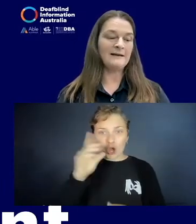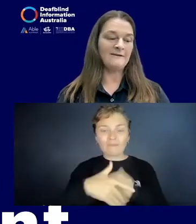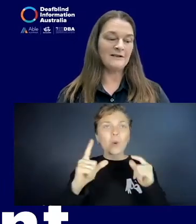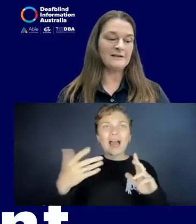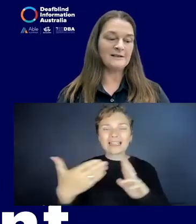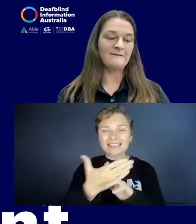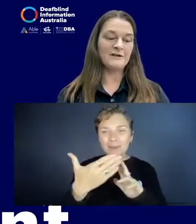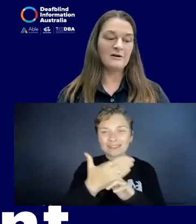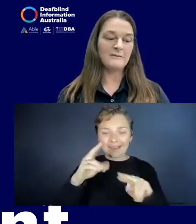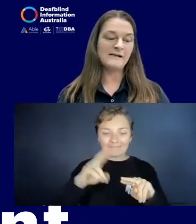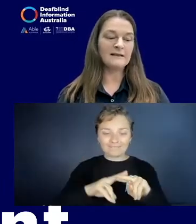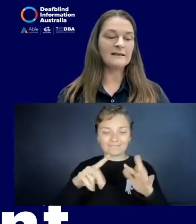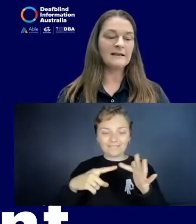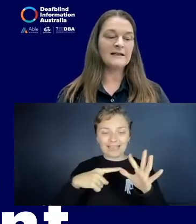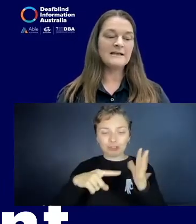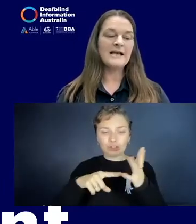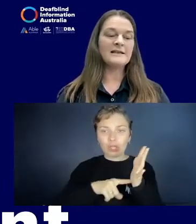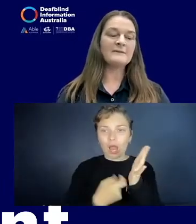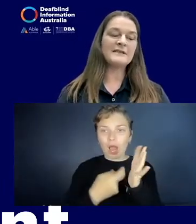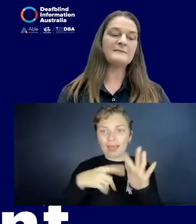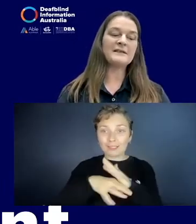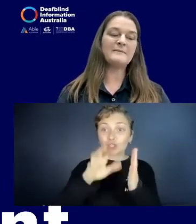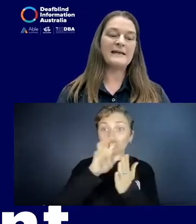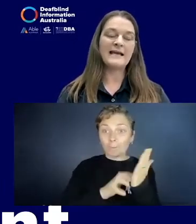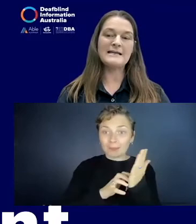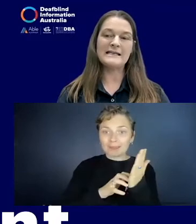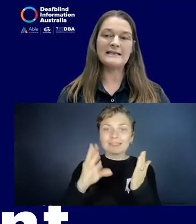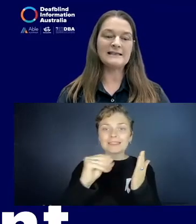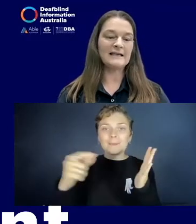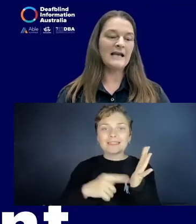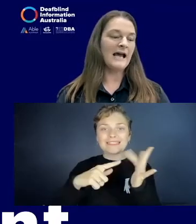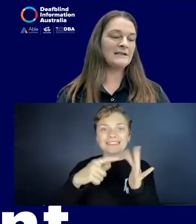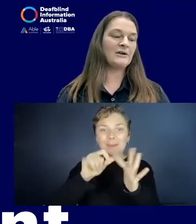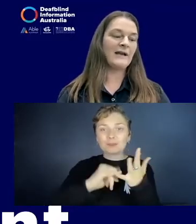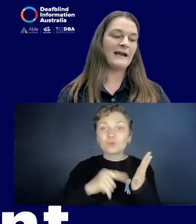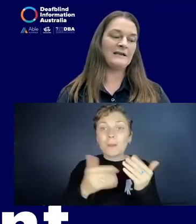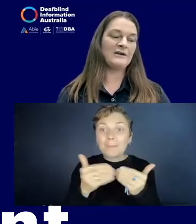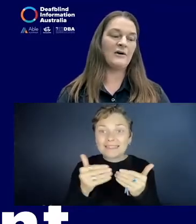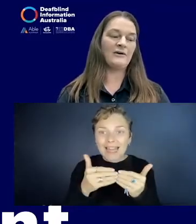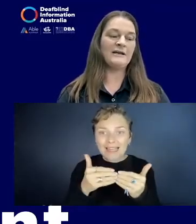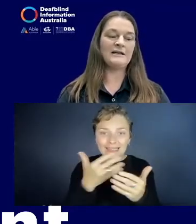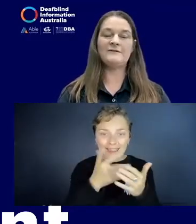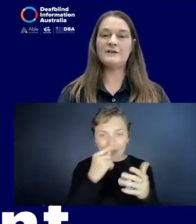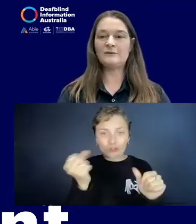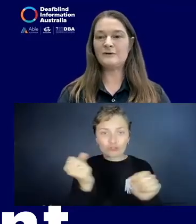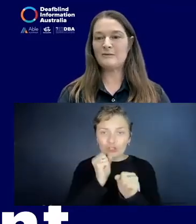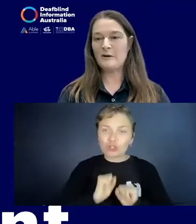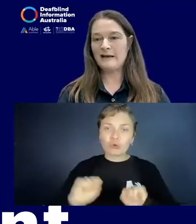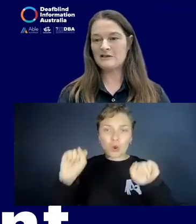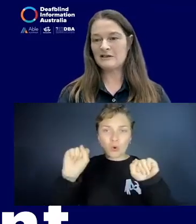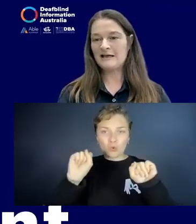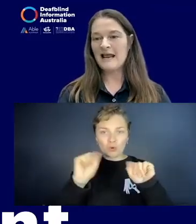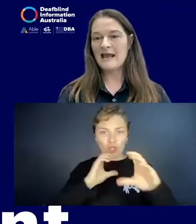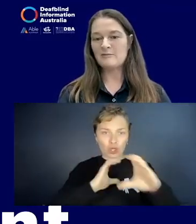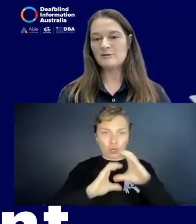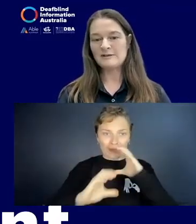accessibility features of the document and some tips to maintain this as you create your own individual